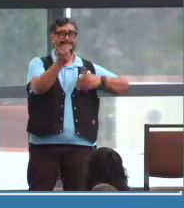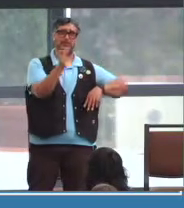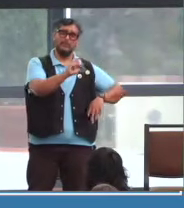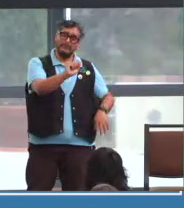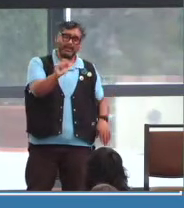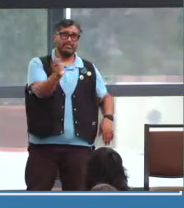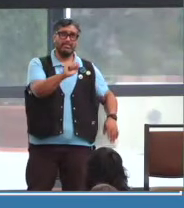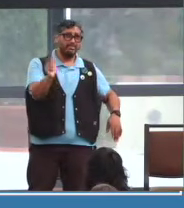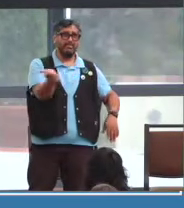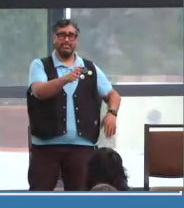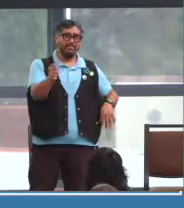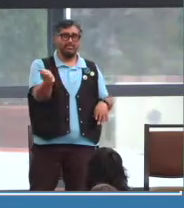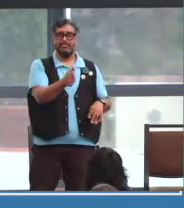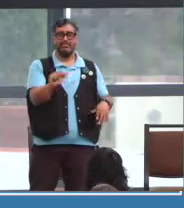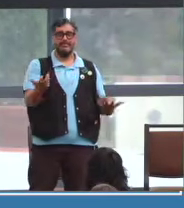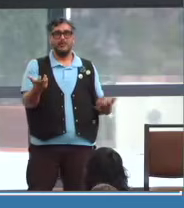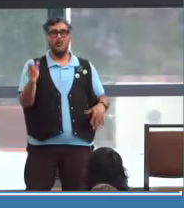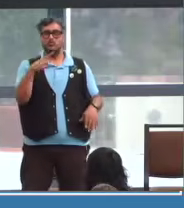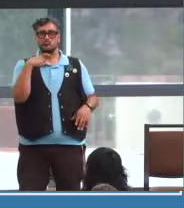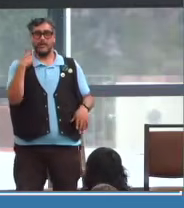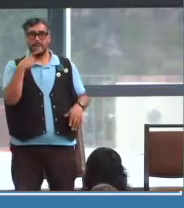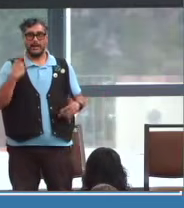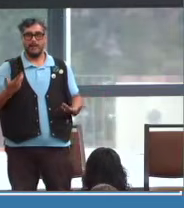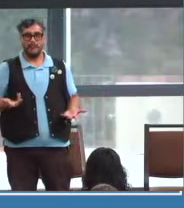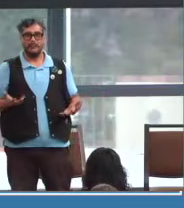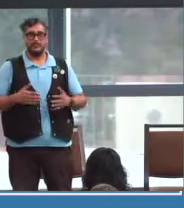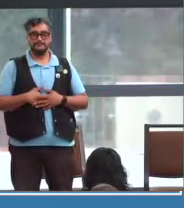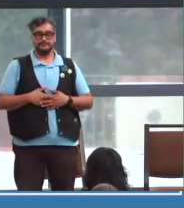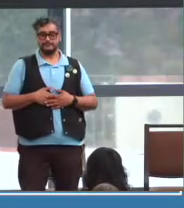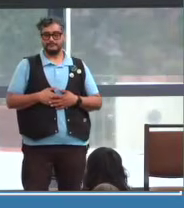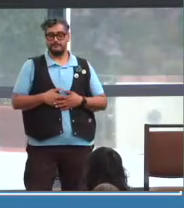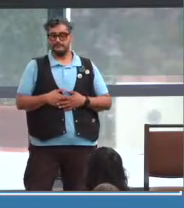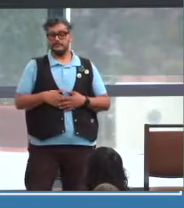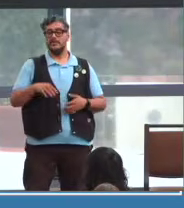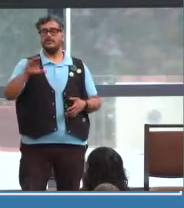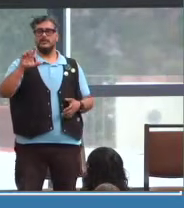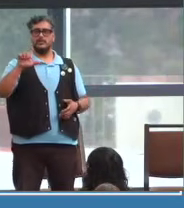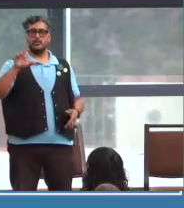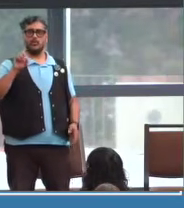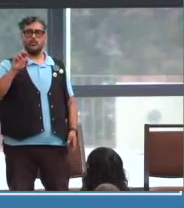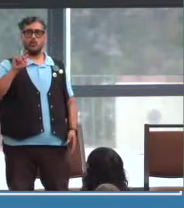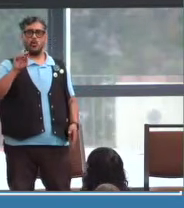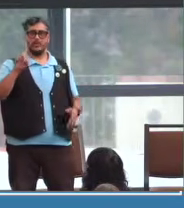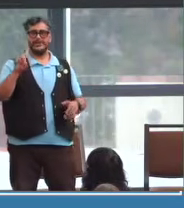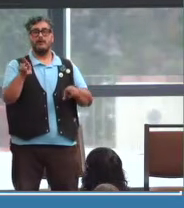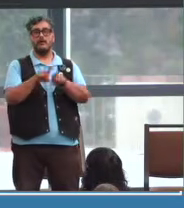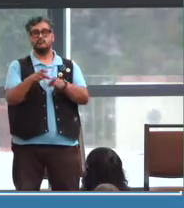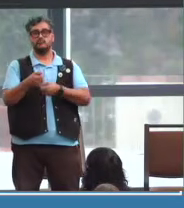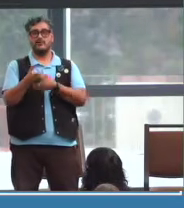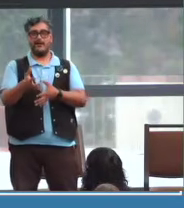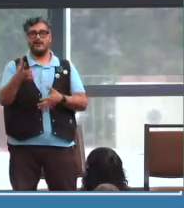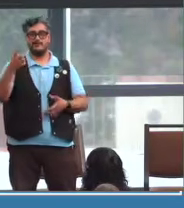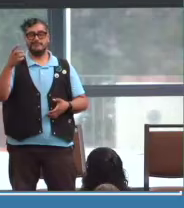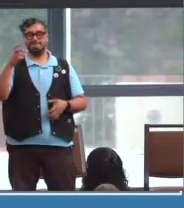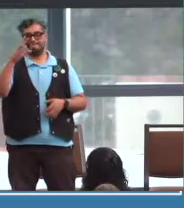they need more humidification potentially. And then glucocorticoids could also cause insomnia too. So you want to work on the timing of that with your